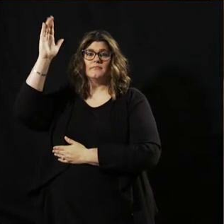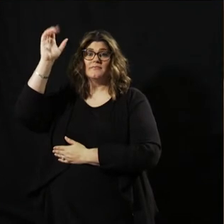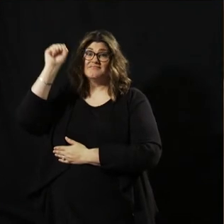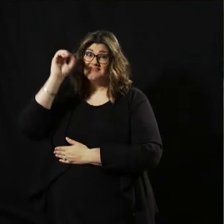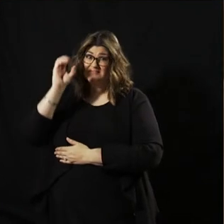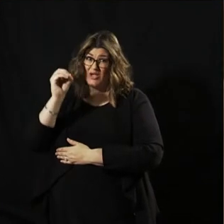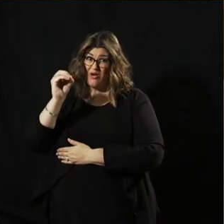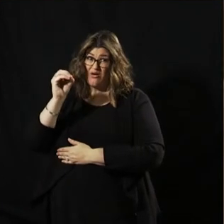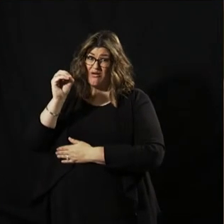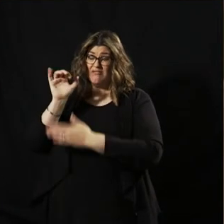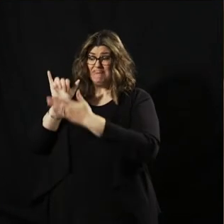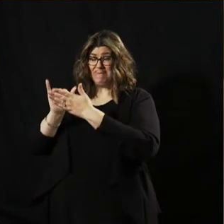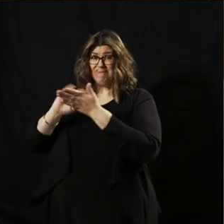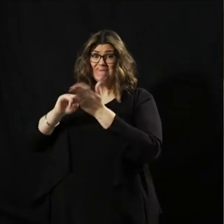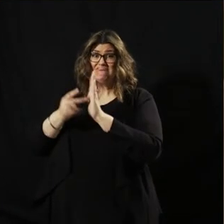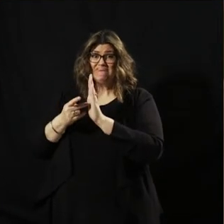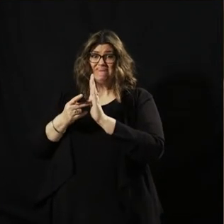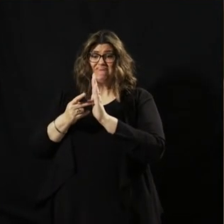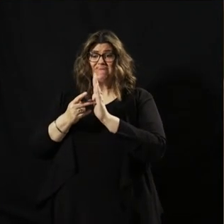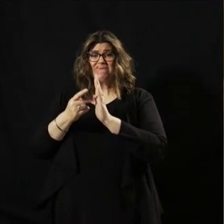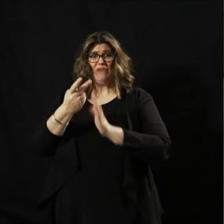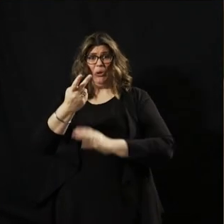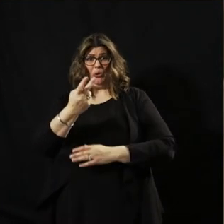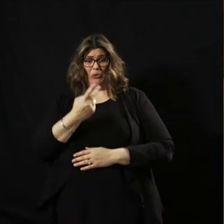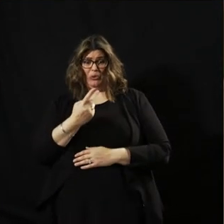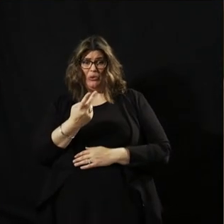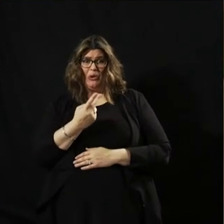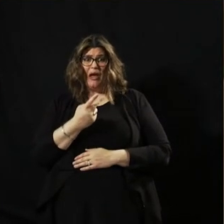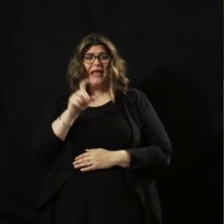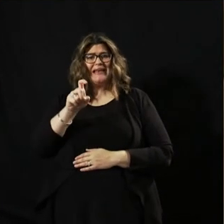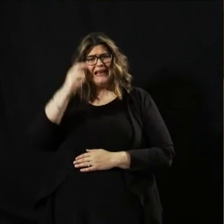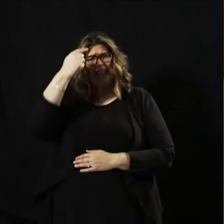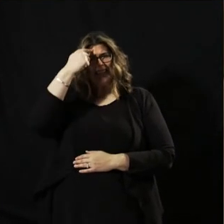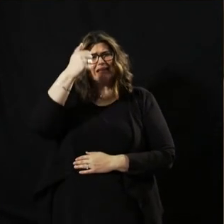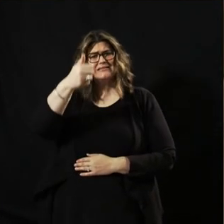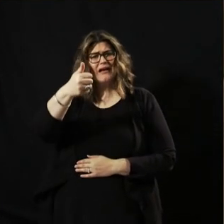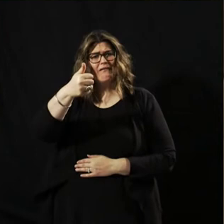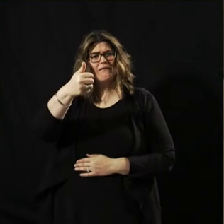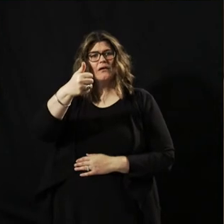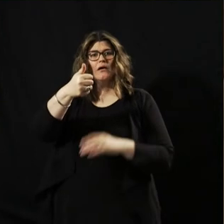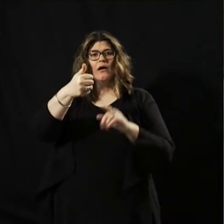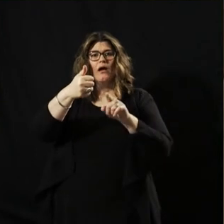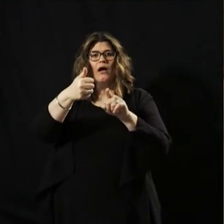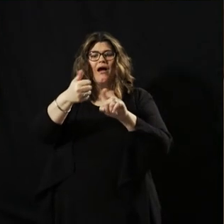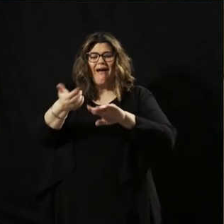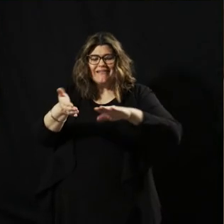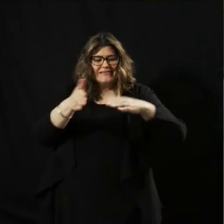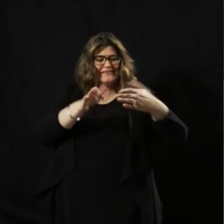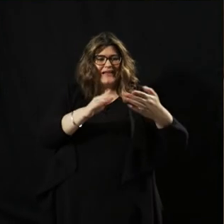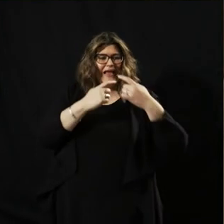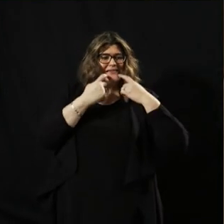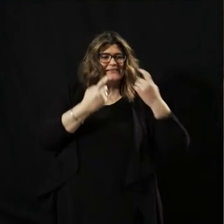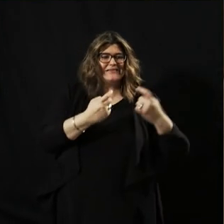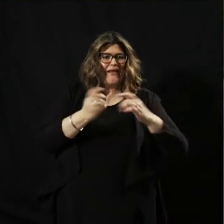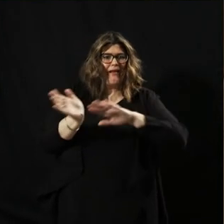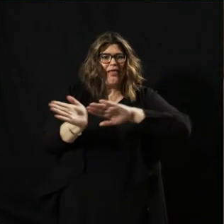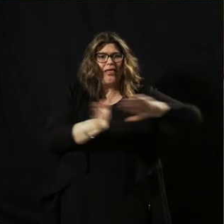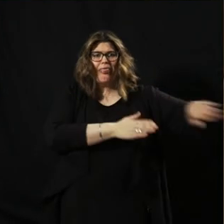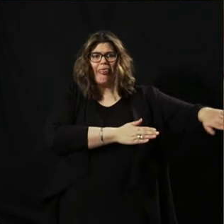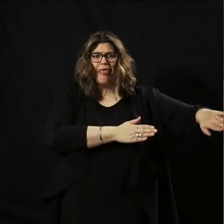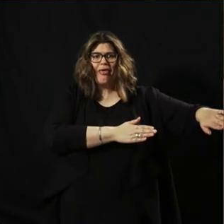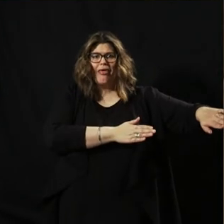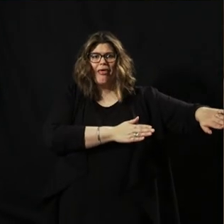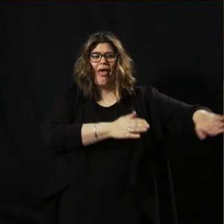Consequently, you too must think of yourselves as being dead to sin